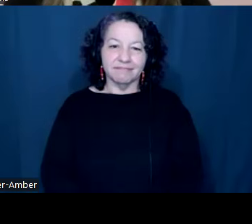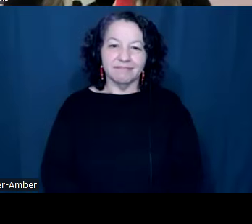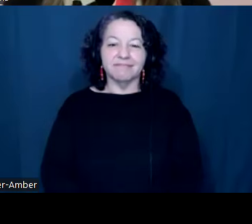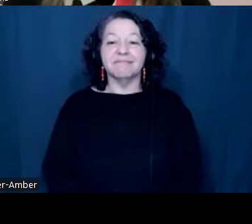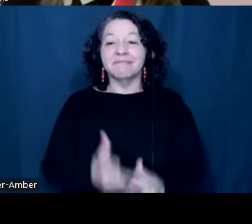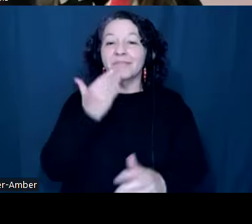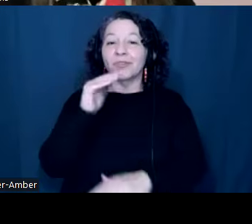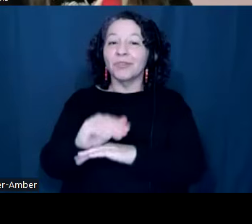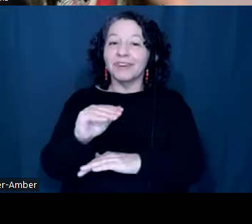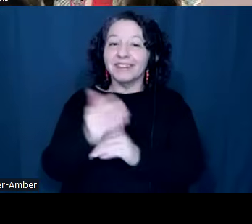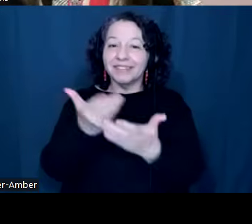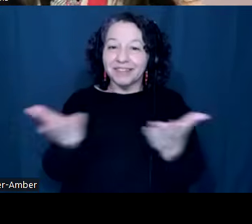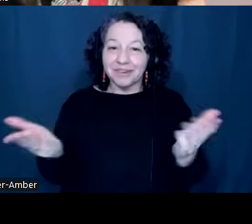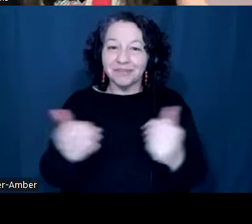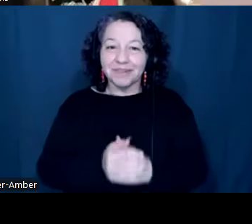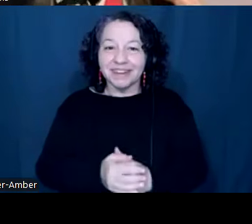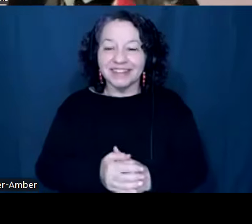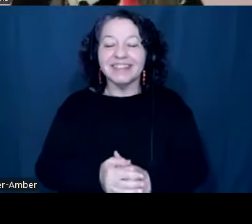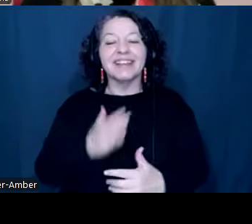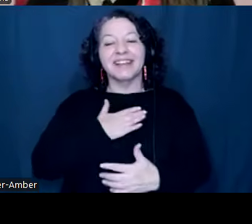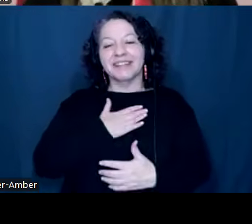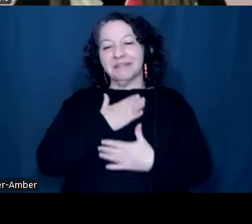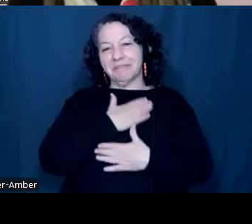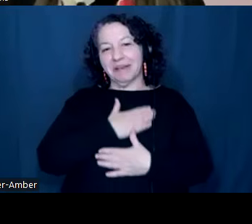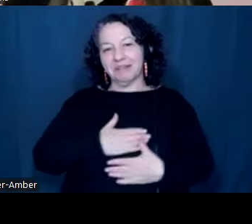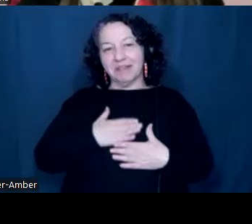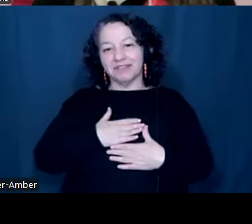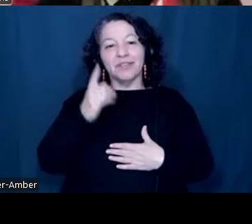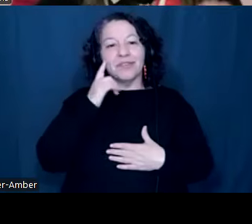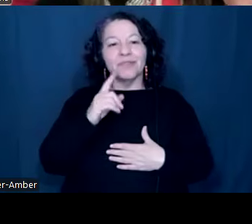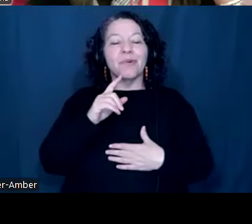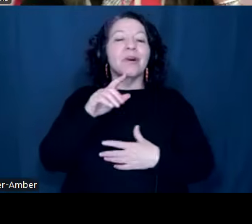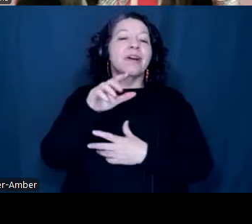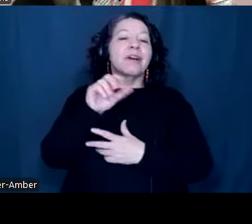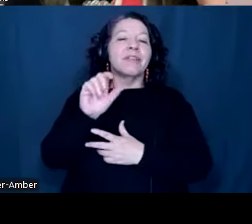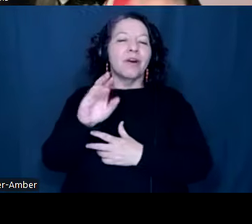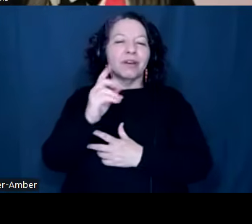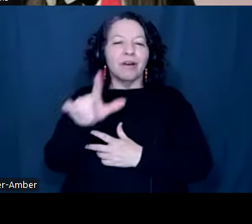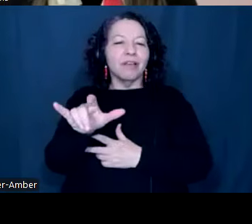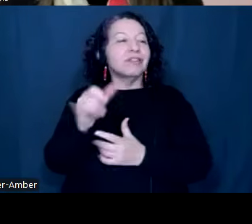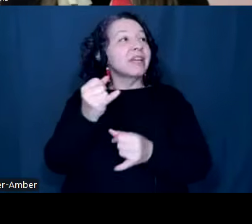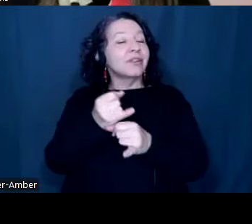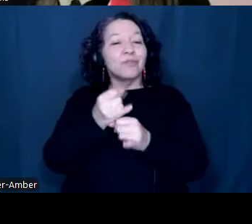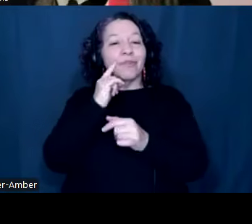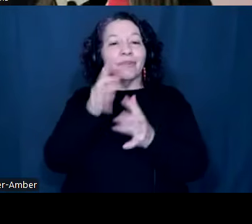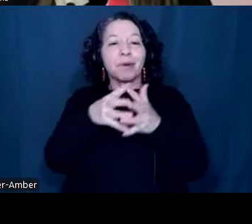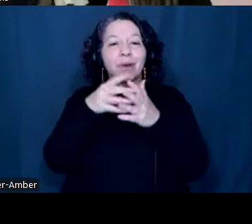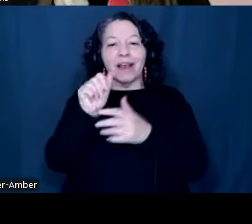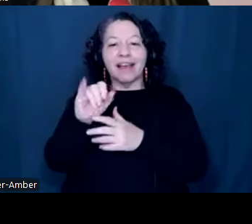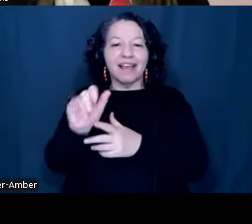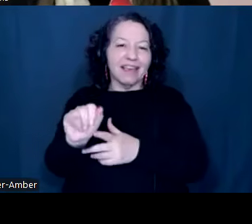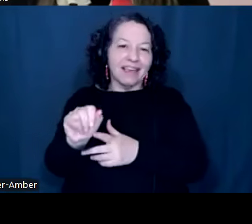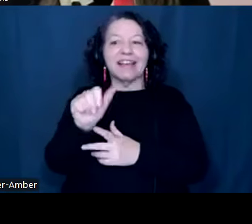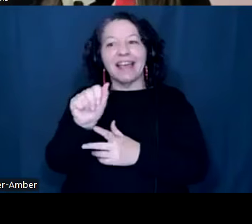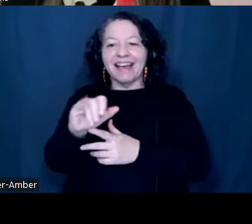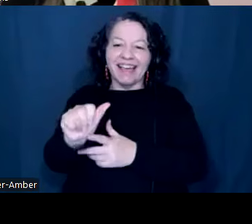Good evening, everyone. It's my pleasure, on behalf of the Archaeological Institute of America, to welcome you to